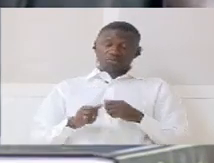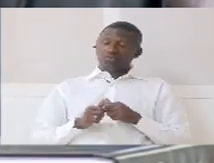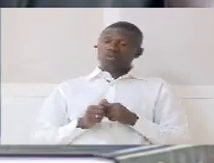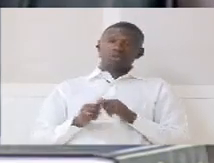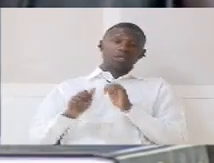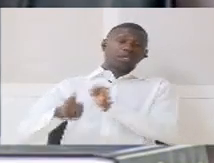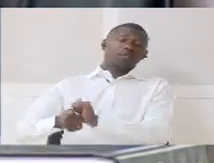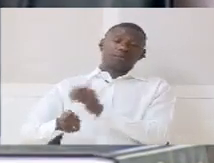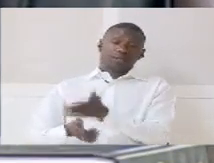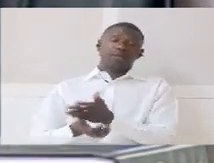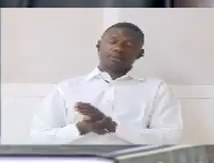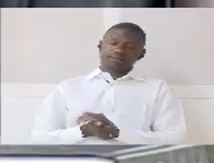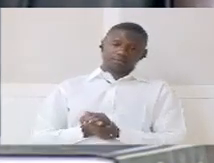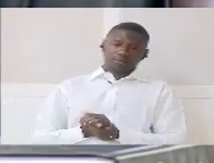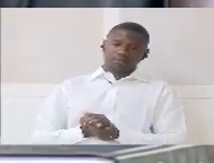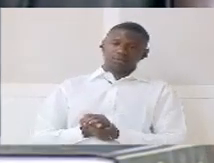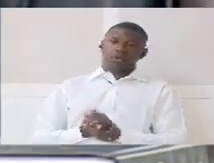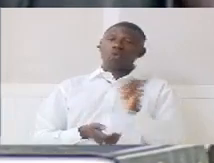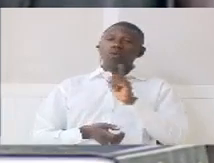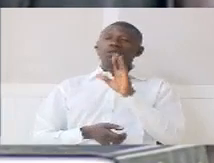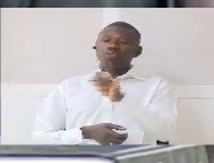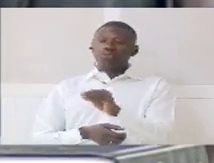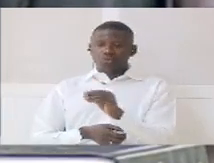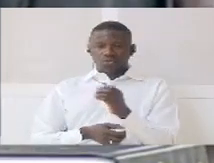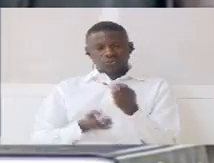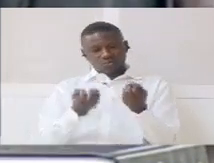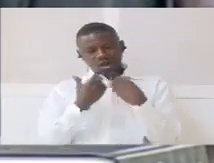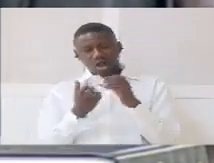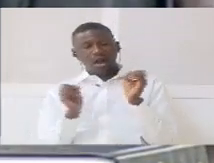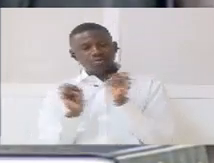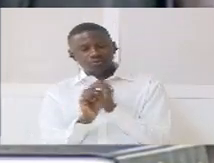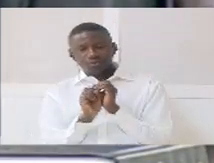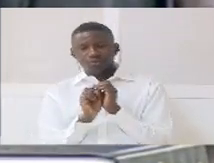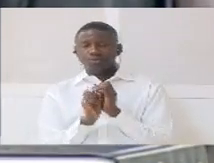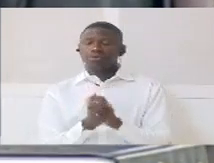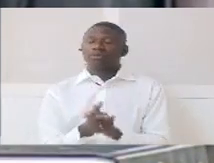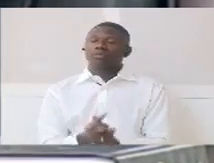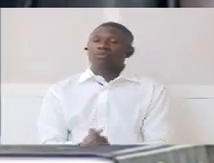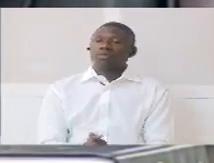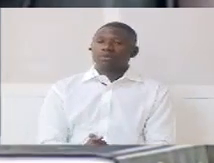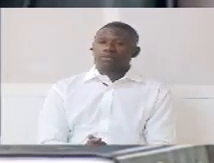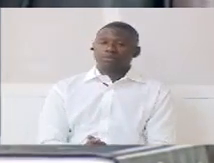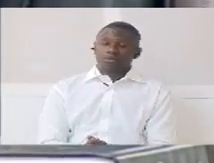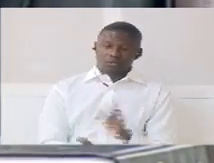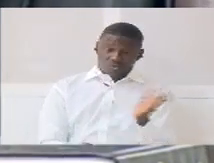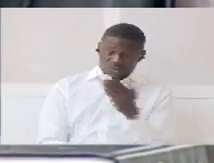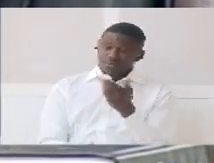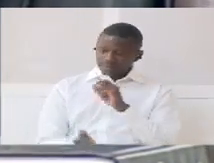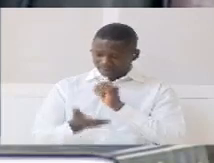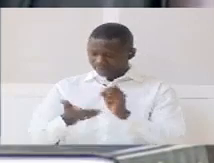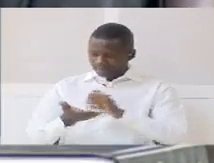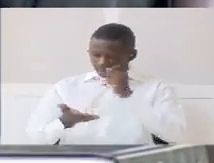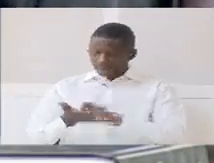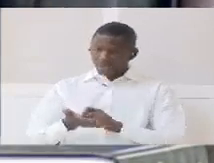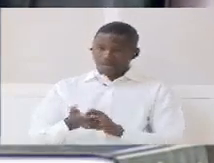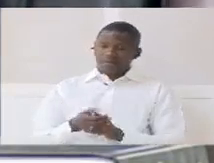here. We cannot just keep him here like that. What he has done, you have not told put us. Put it in writing. Put that in